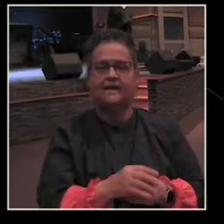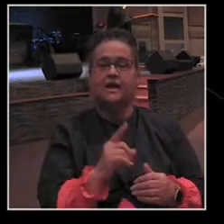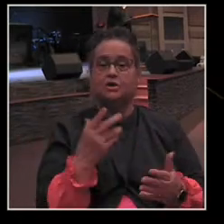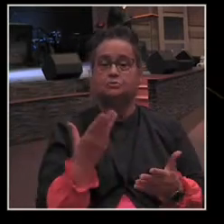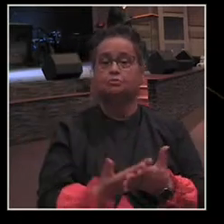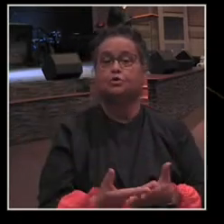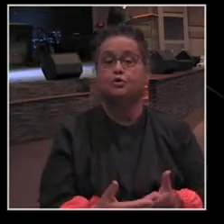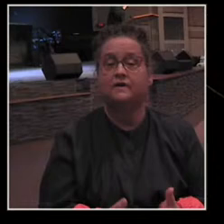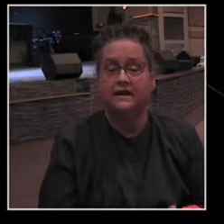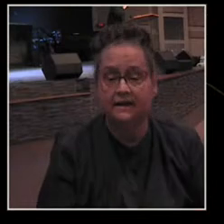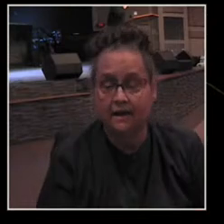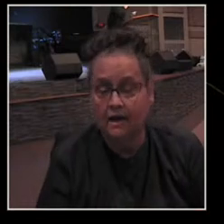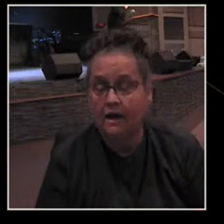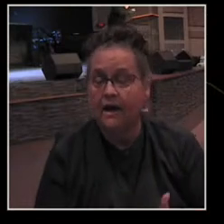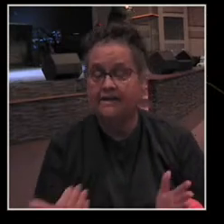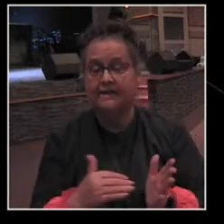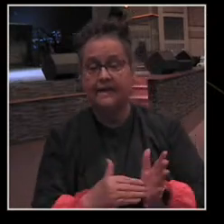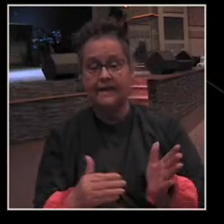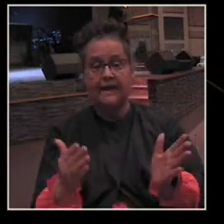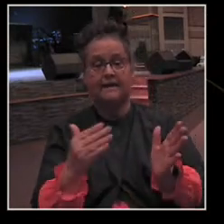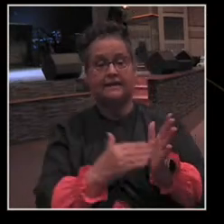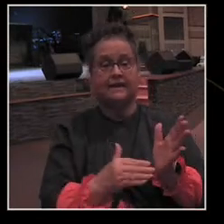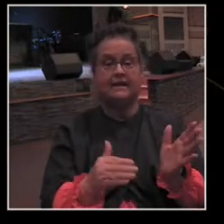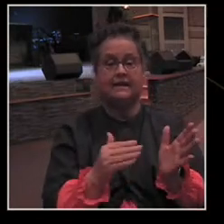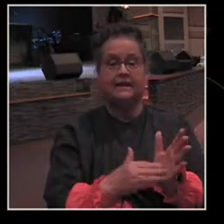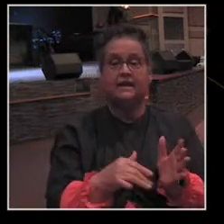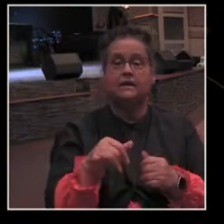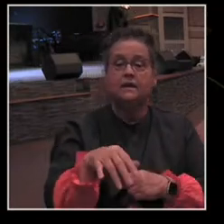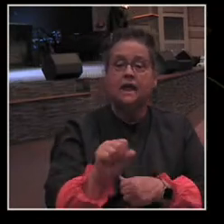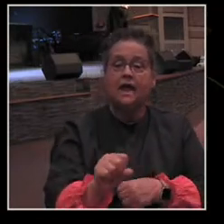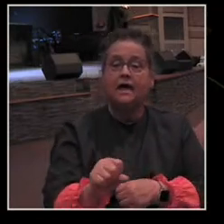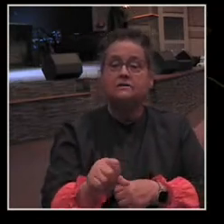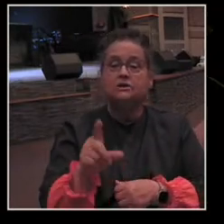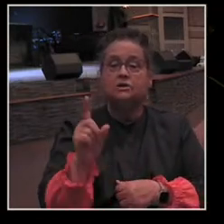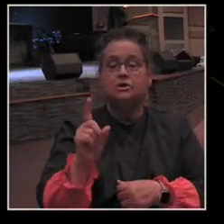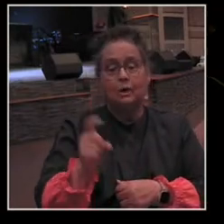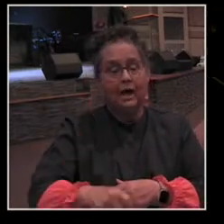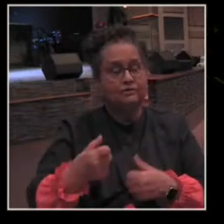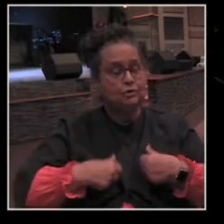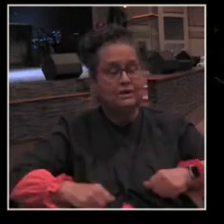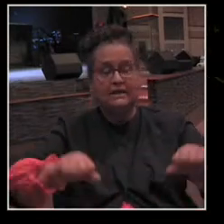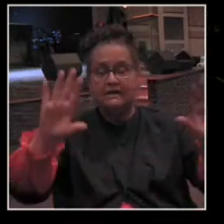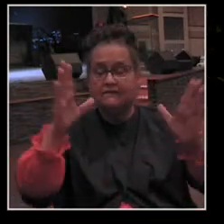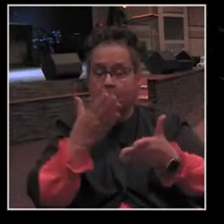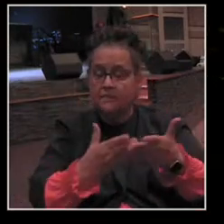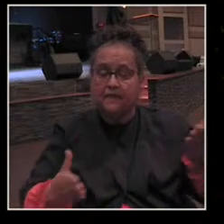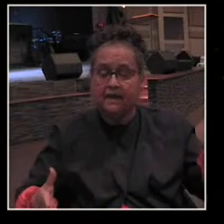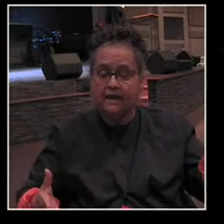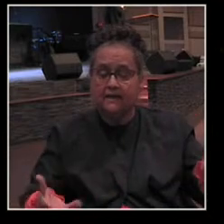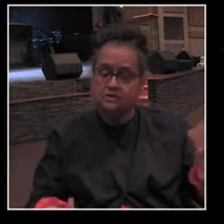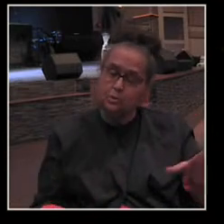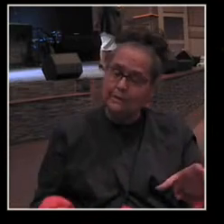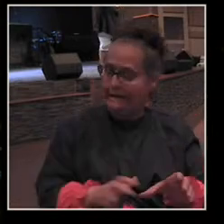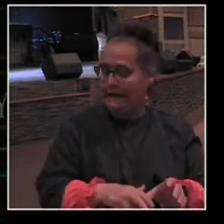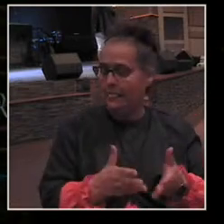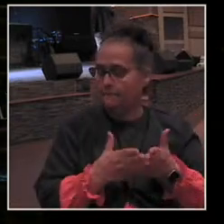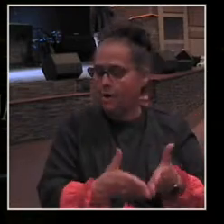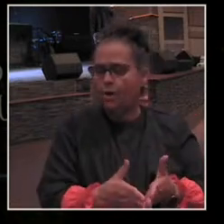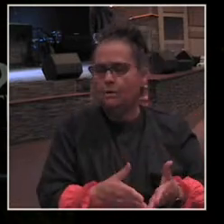over and over again. Yes, you have to give up things to get into the boat, but what if